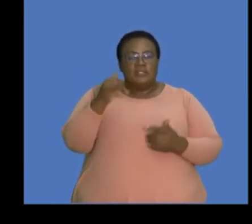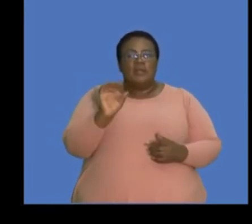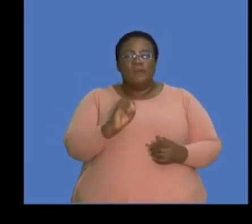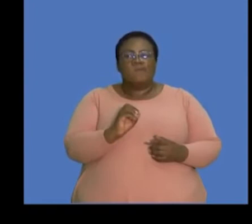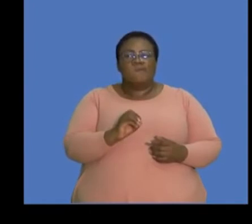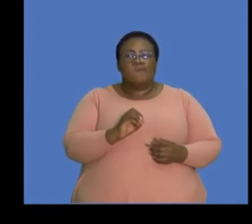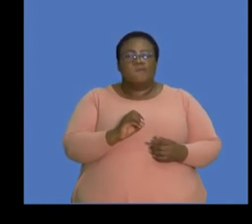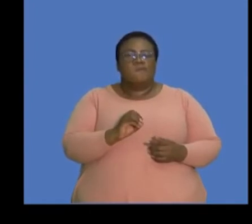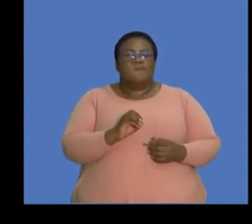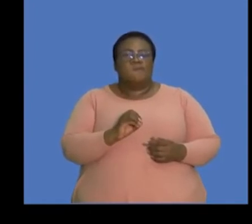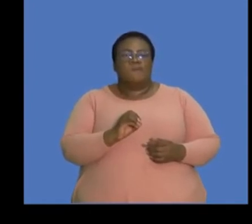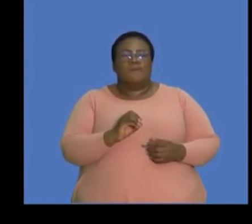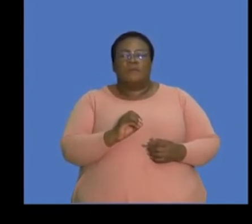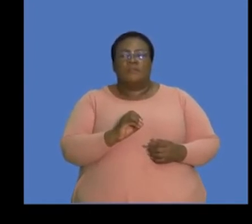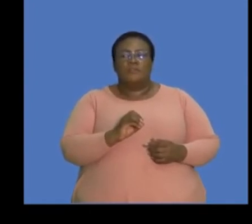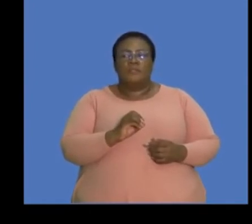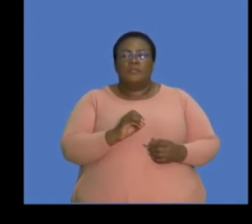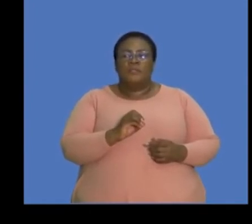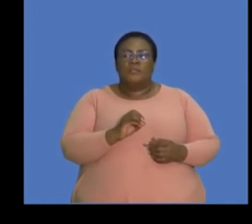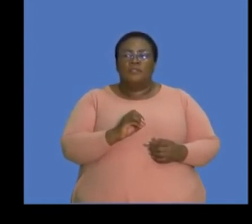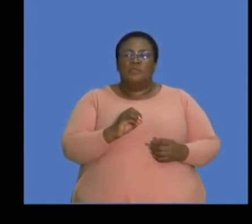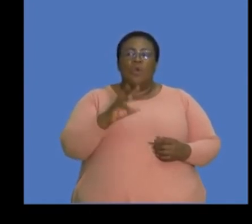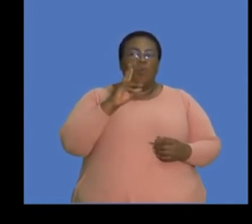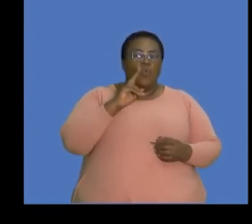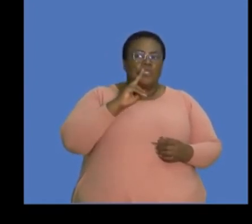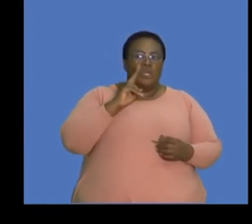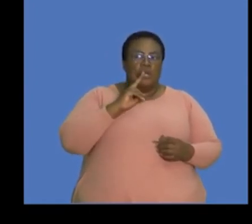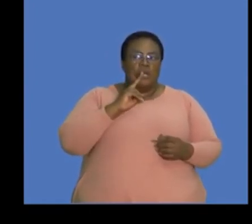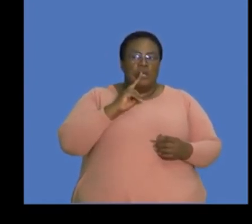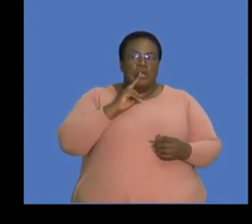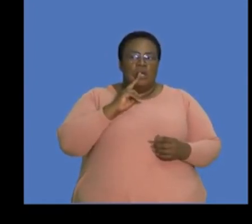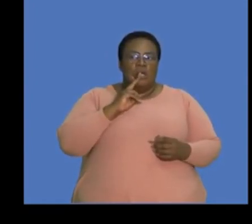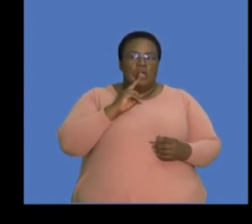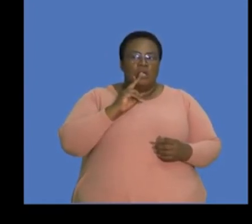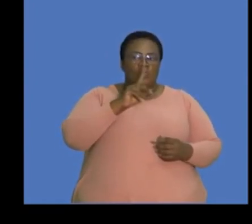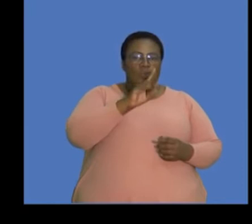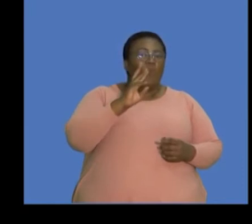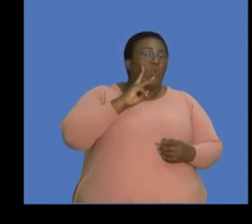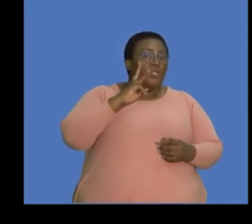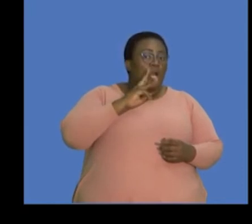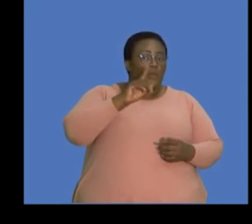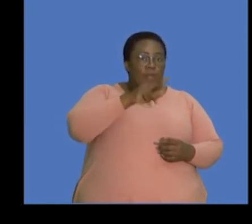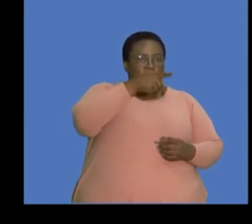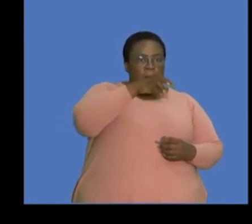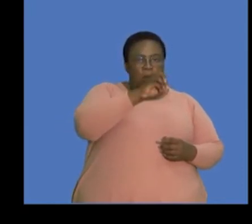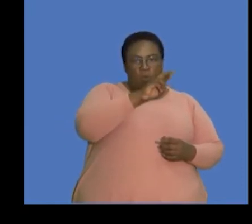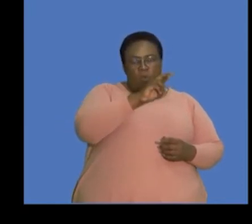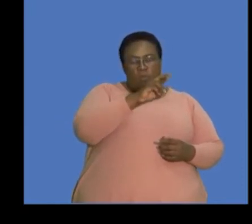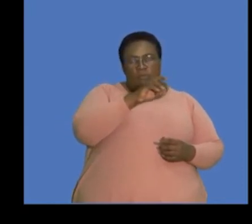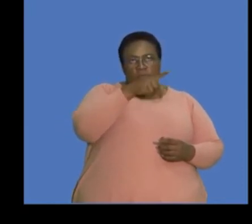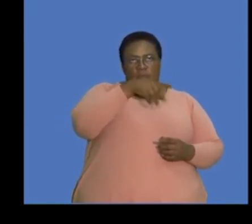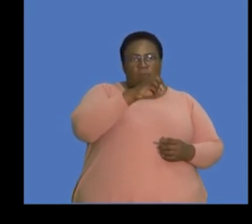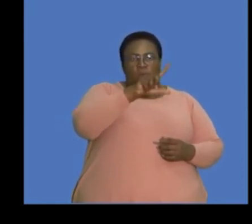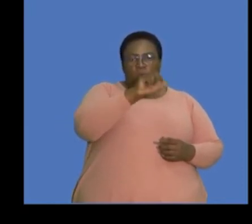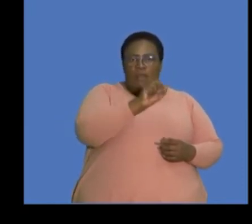between polar materials. So the stream of water, we said water is polar. Okay, what does it mean? It